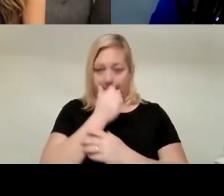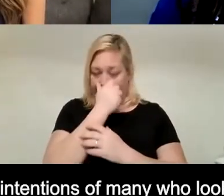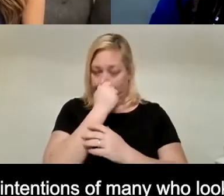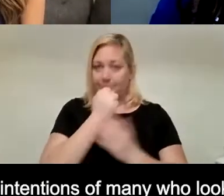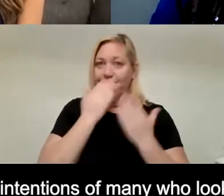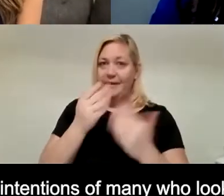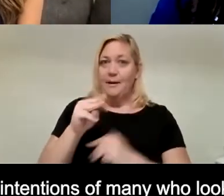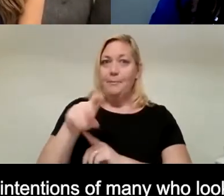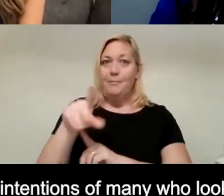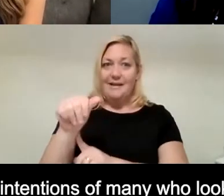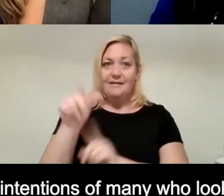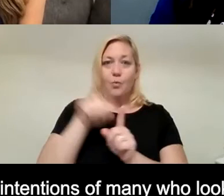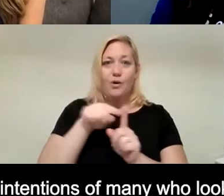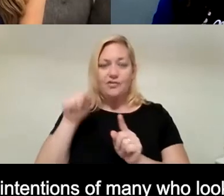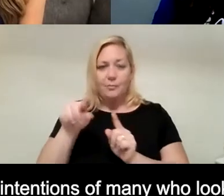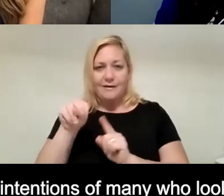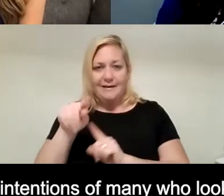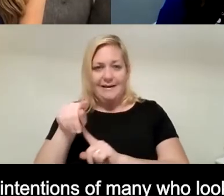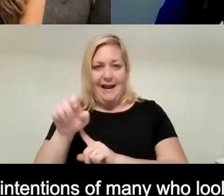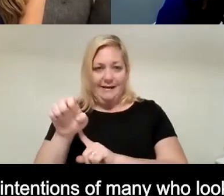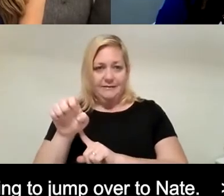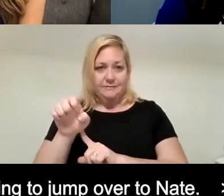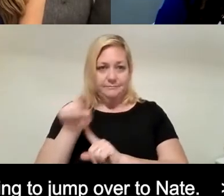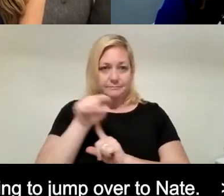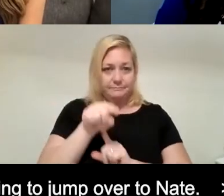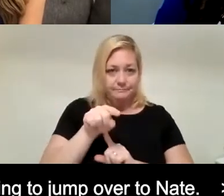Thank you, Melissa. We're going to jump over to Nate.